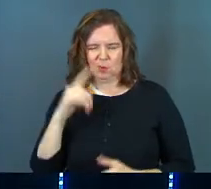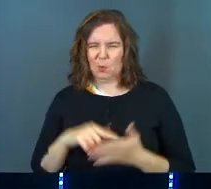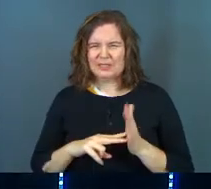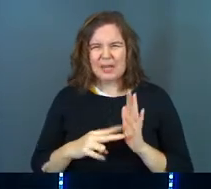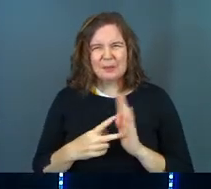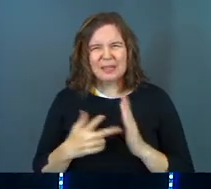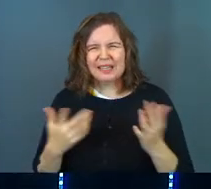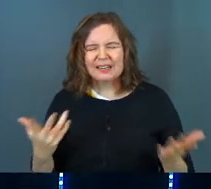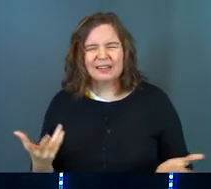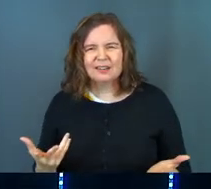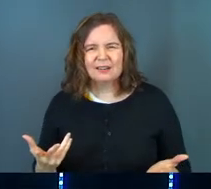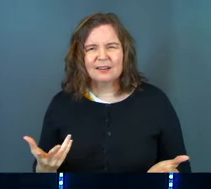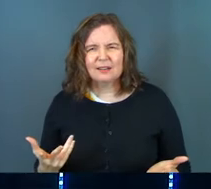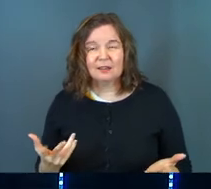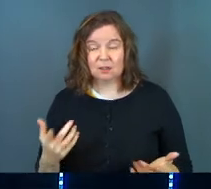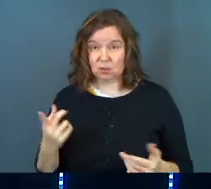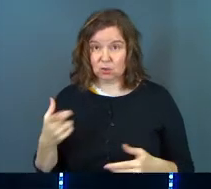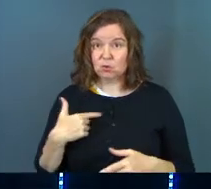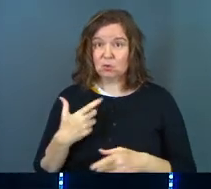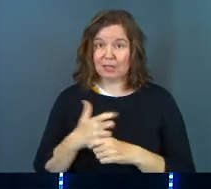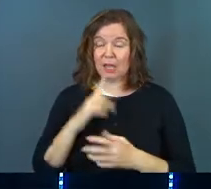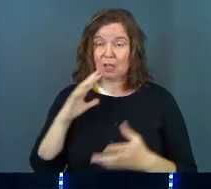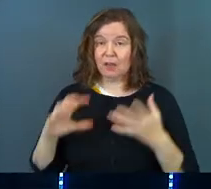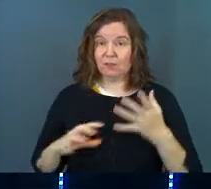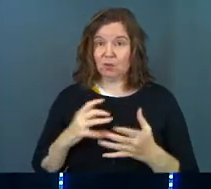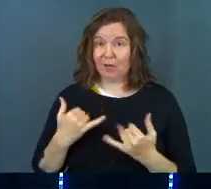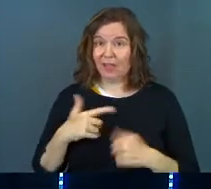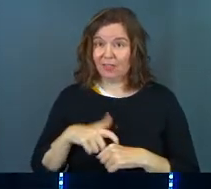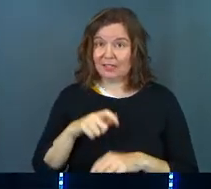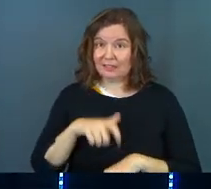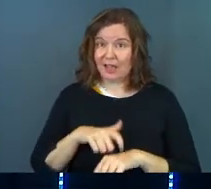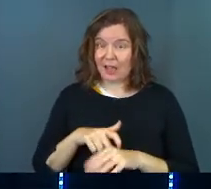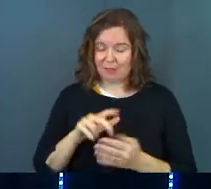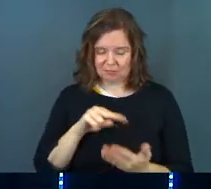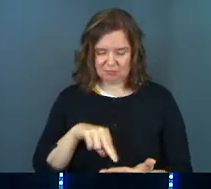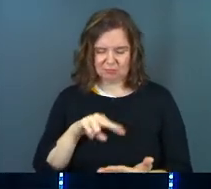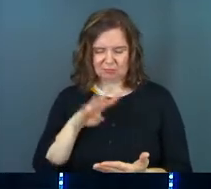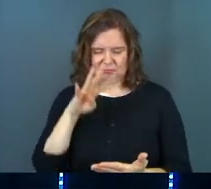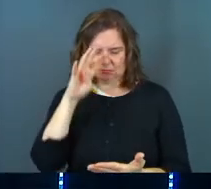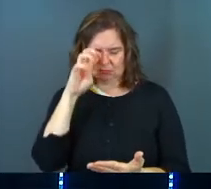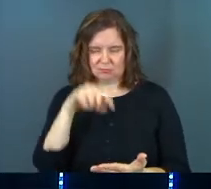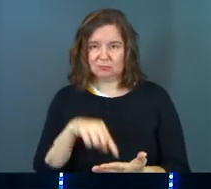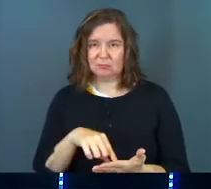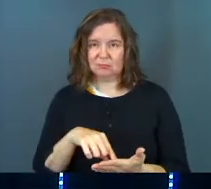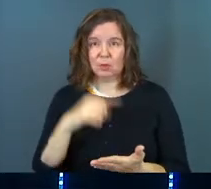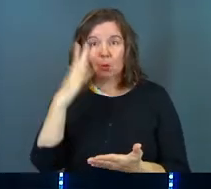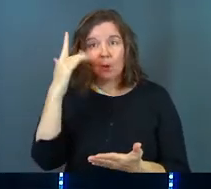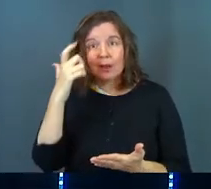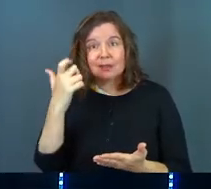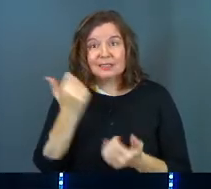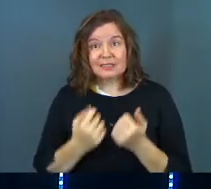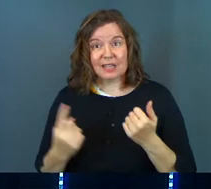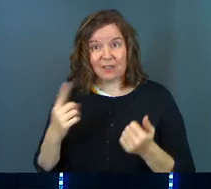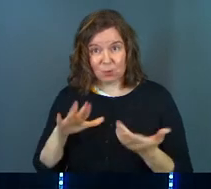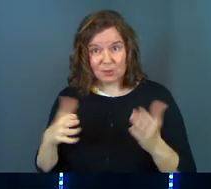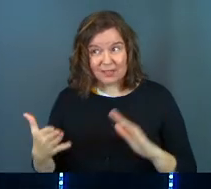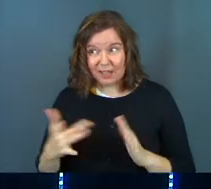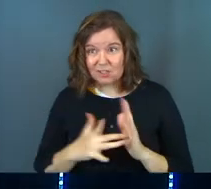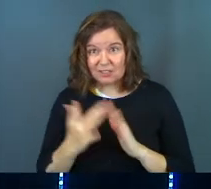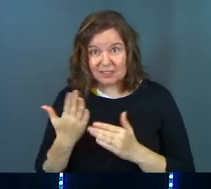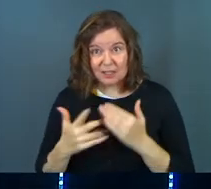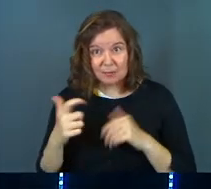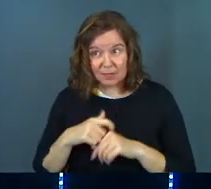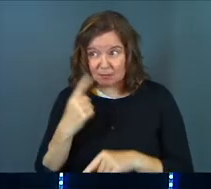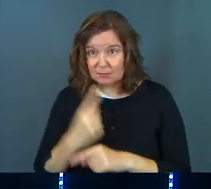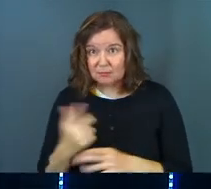What does that mean? You should get confused at this spot in the passage. Because doesn't everybody die,